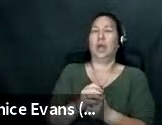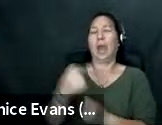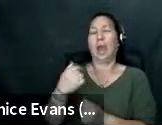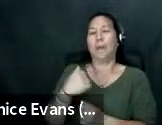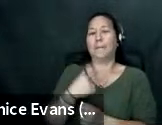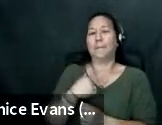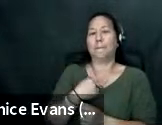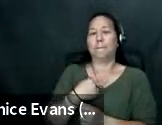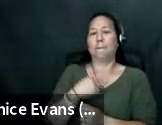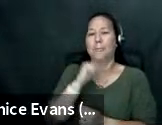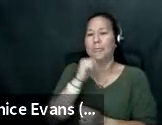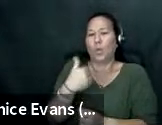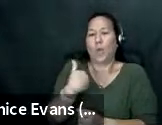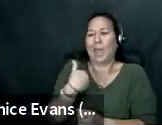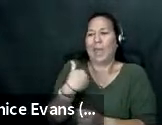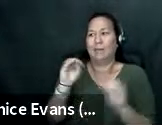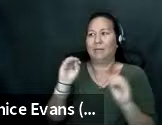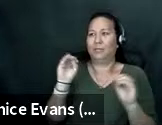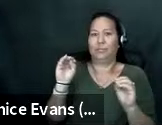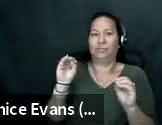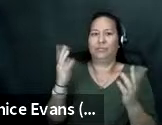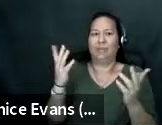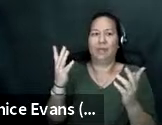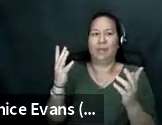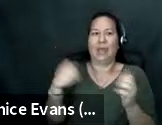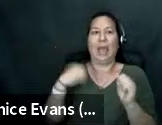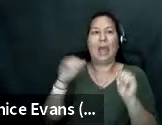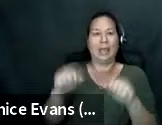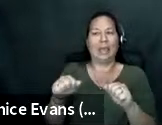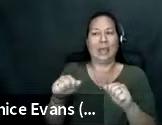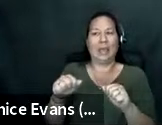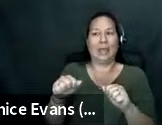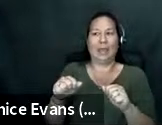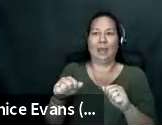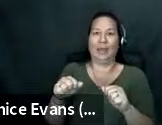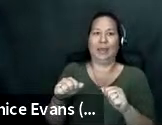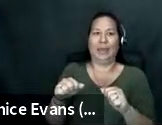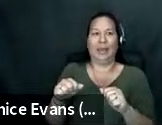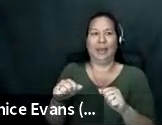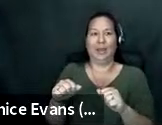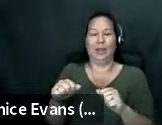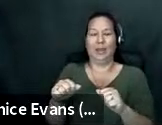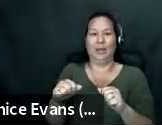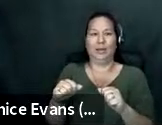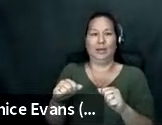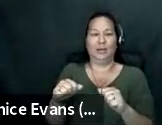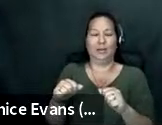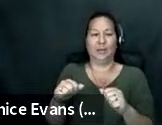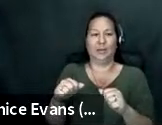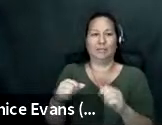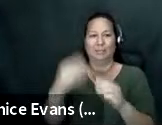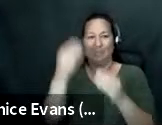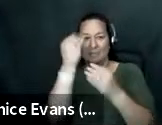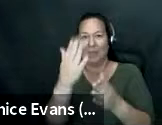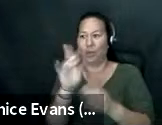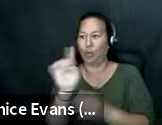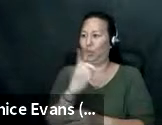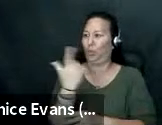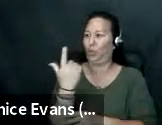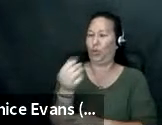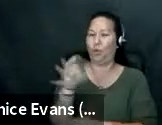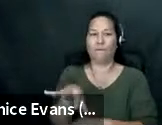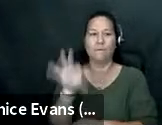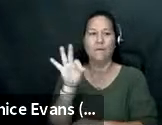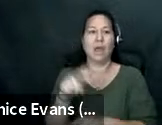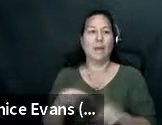don't have anything to point you to right now, but you're welcome to reach out to us and we can see if there's anything else we can find.